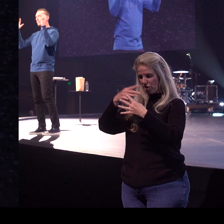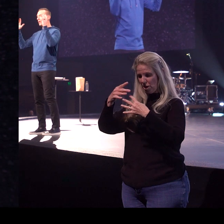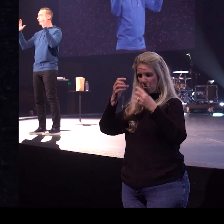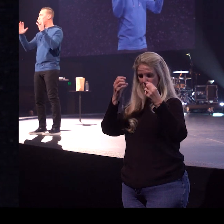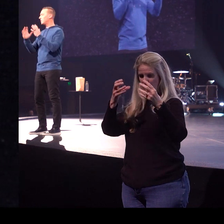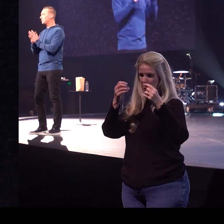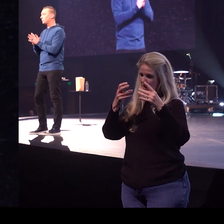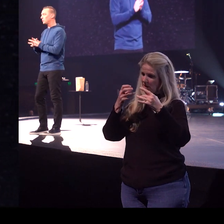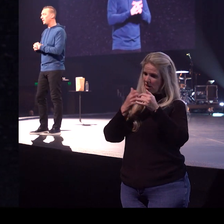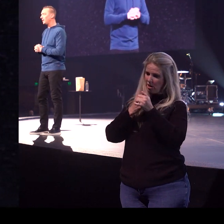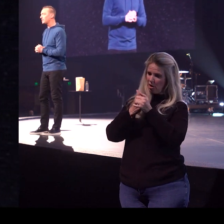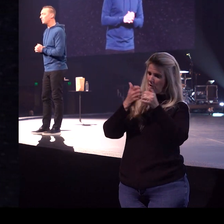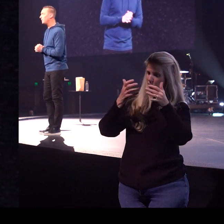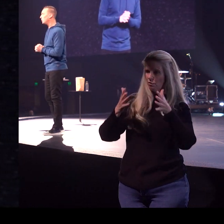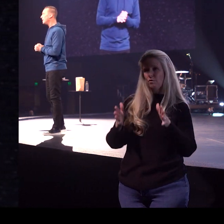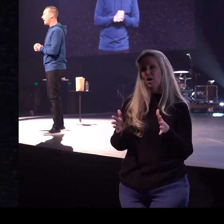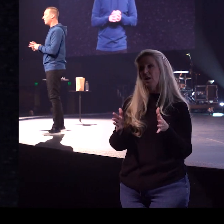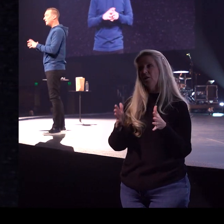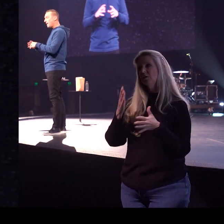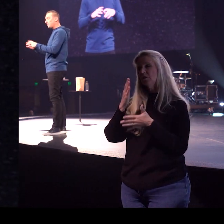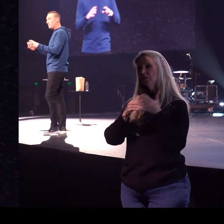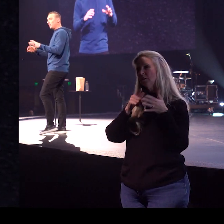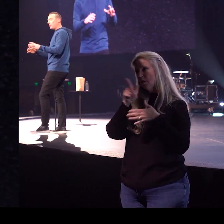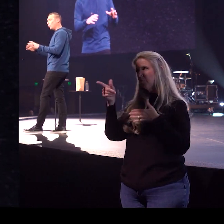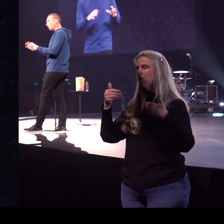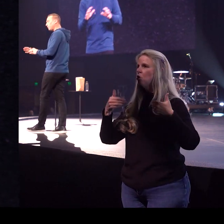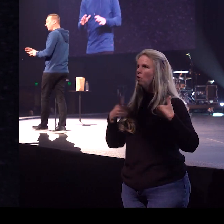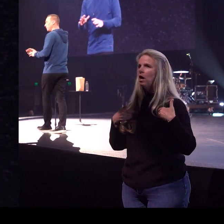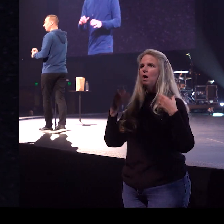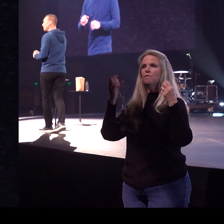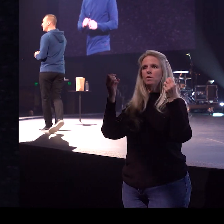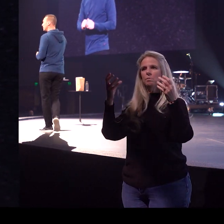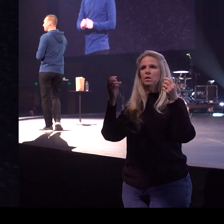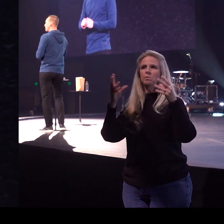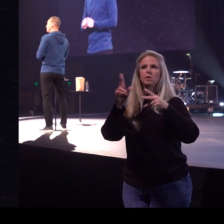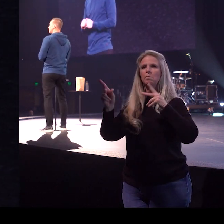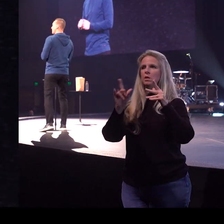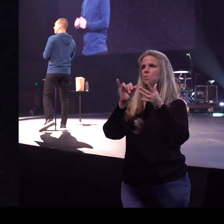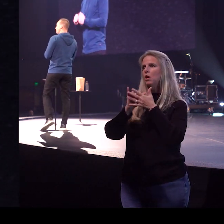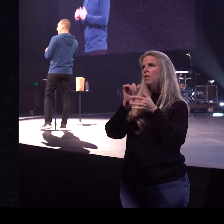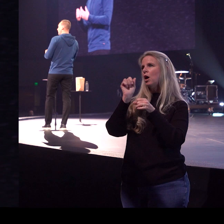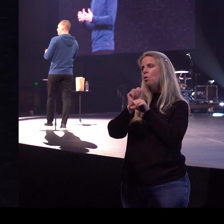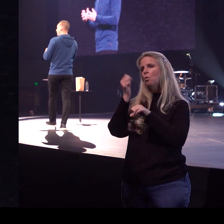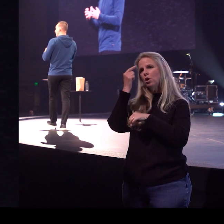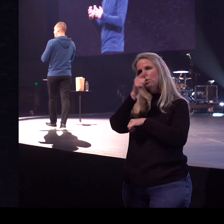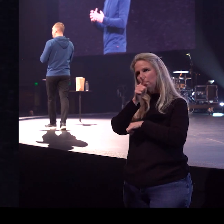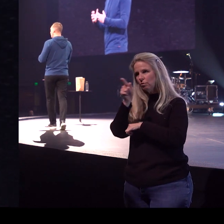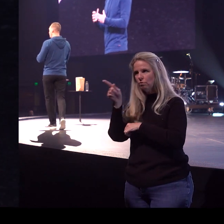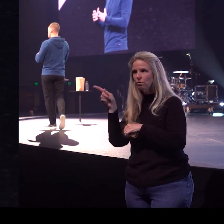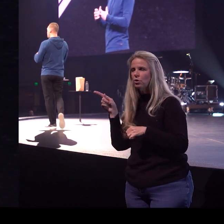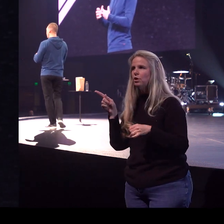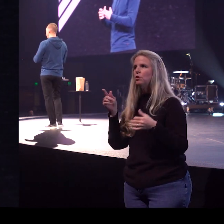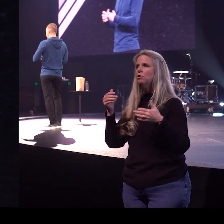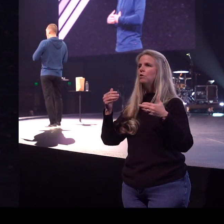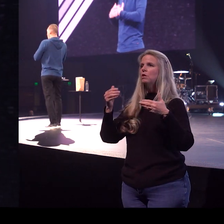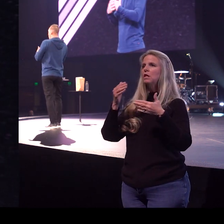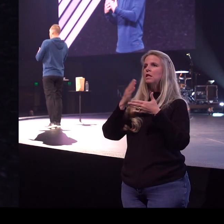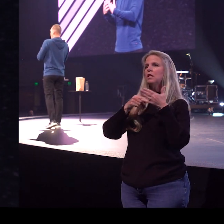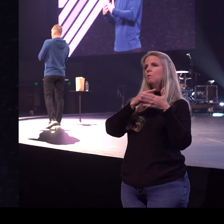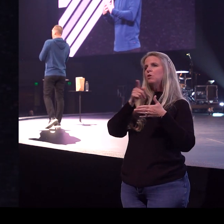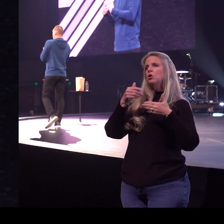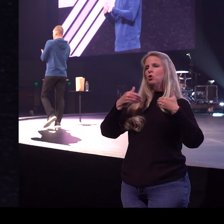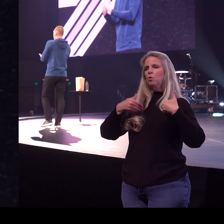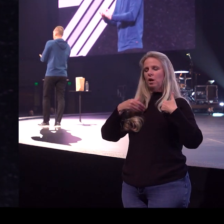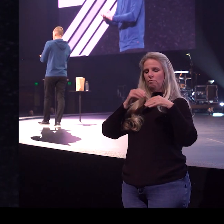a million followers on social media. Some of you have a lot of people that work for you. Some of you just have a very influential